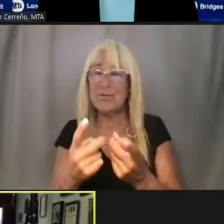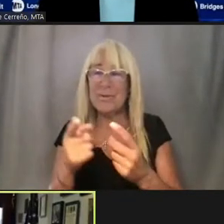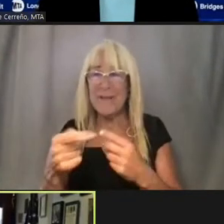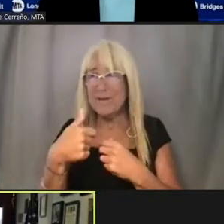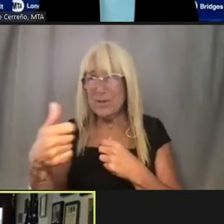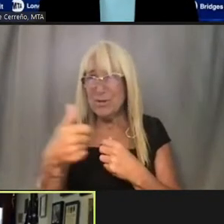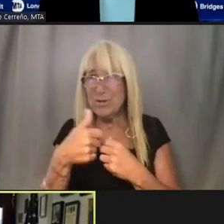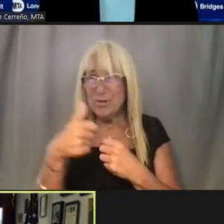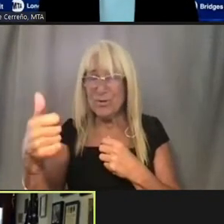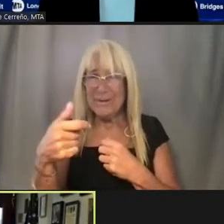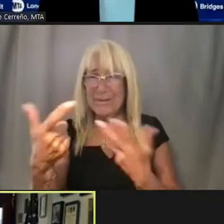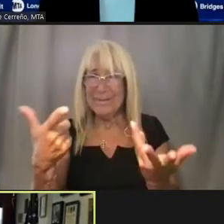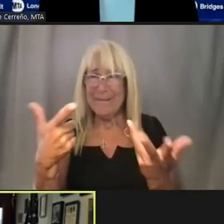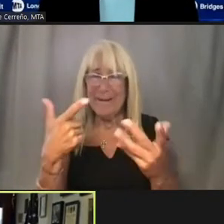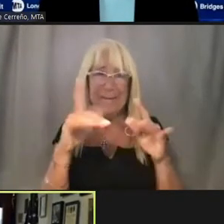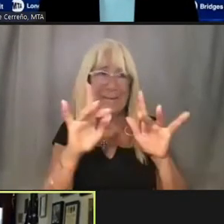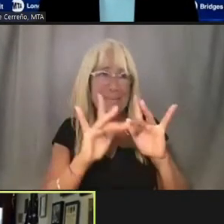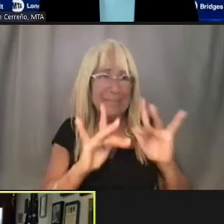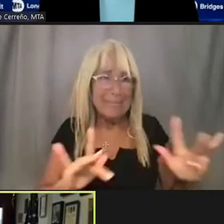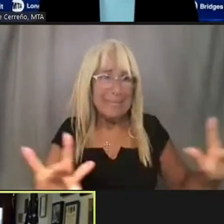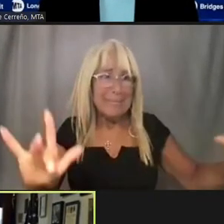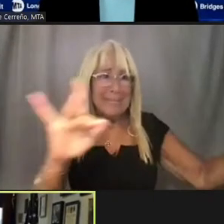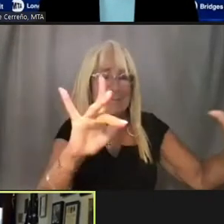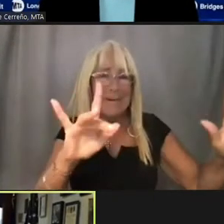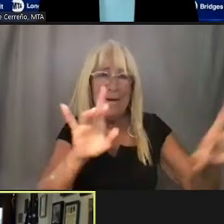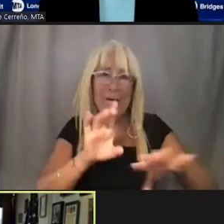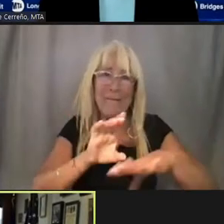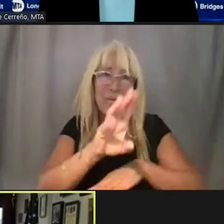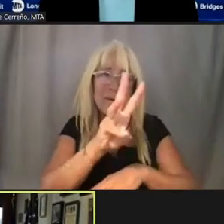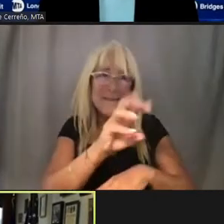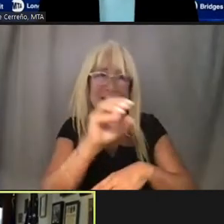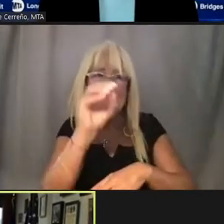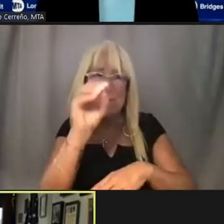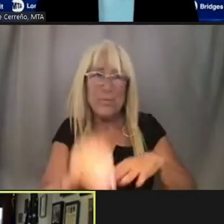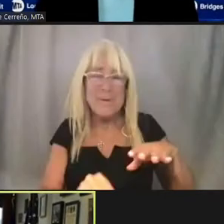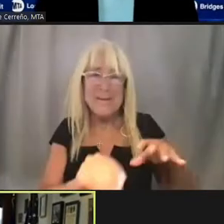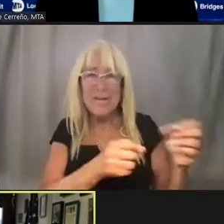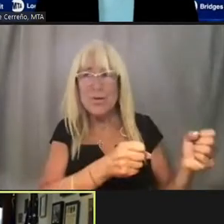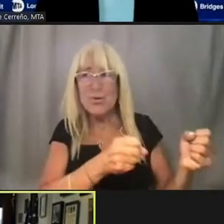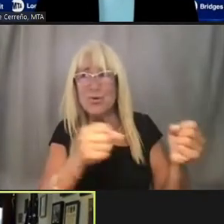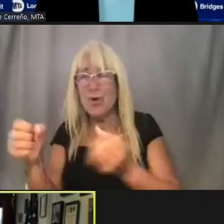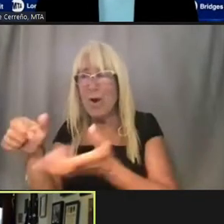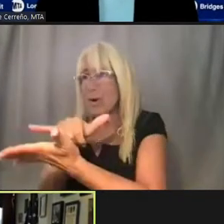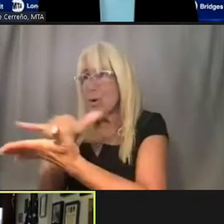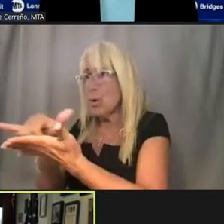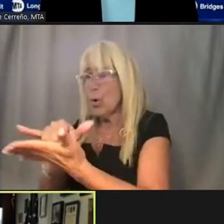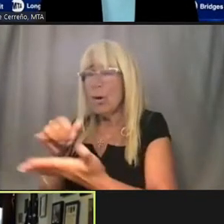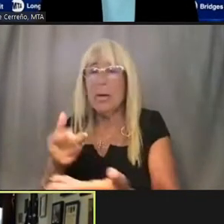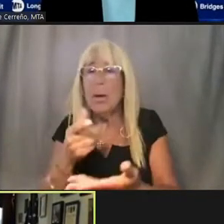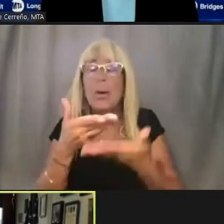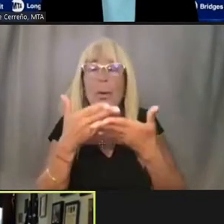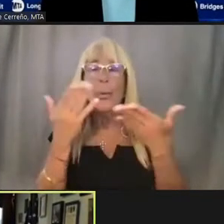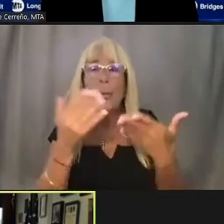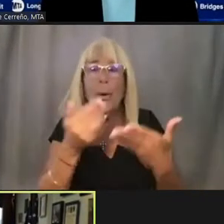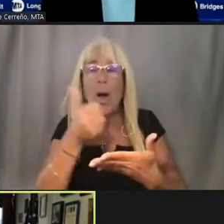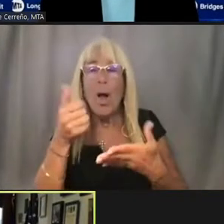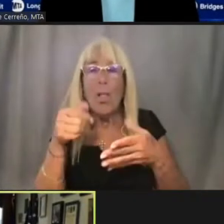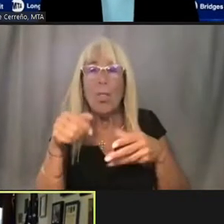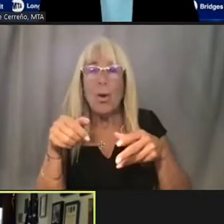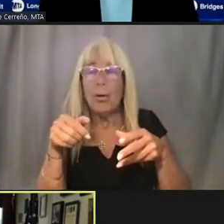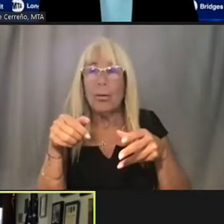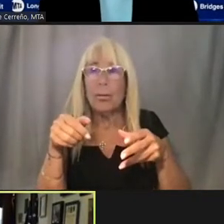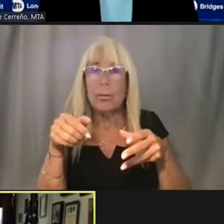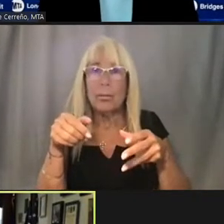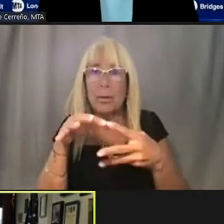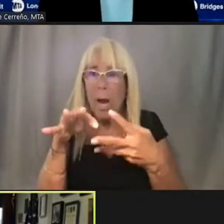Transit desert forces more than 60 percent of our residents to drive into the city because they have no other way to get there and